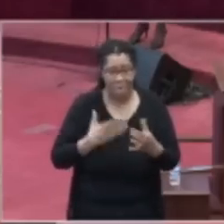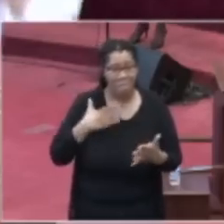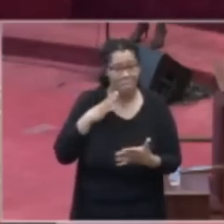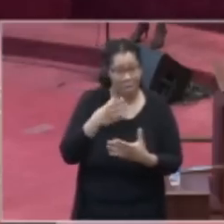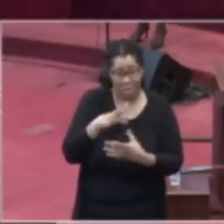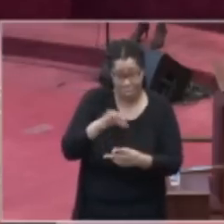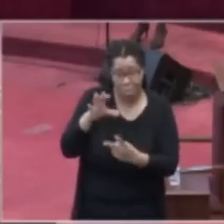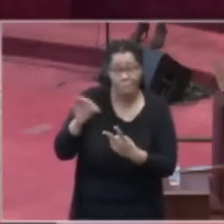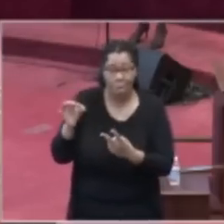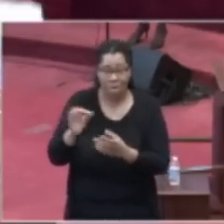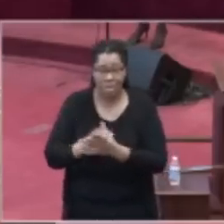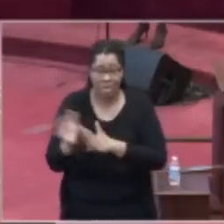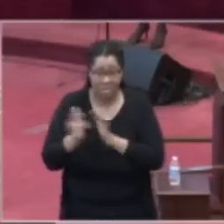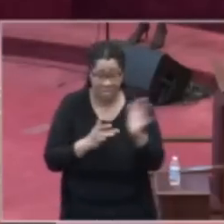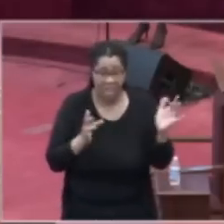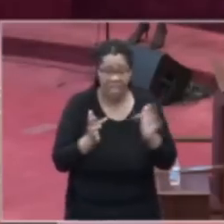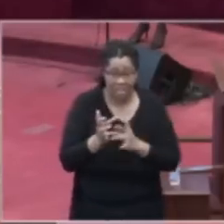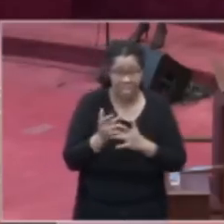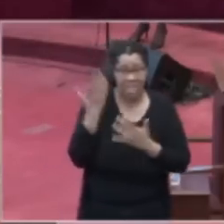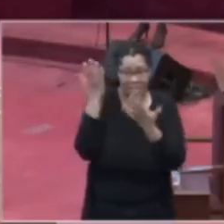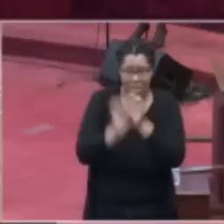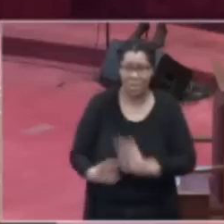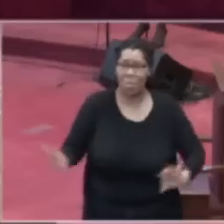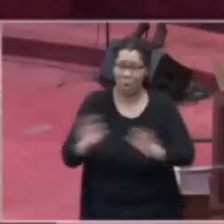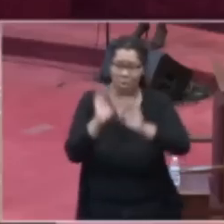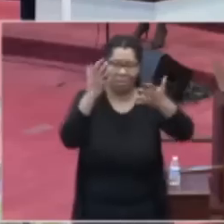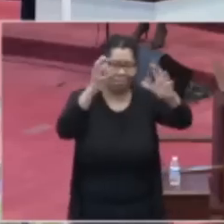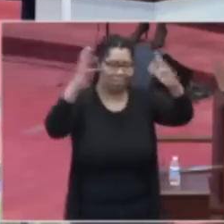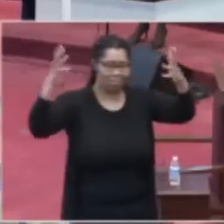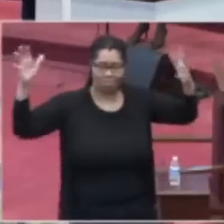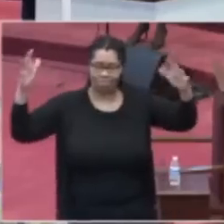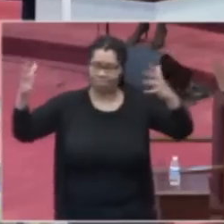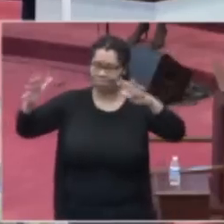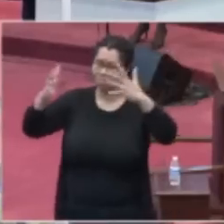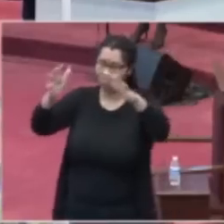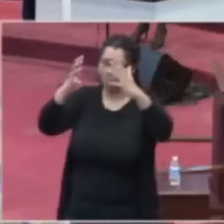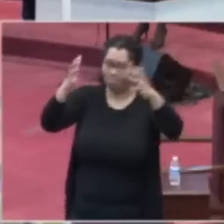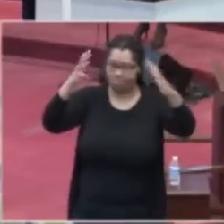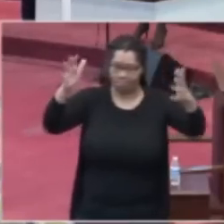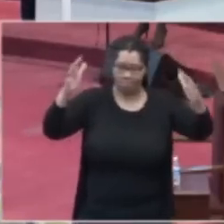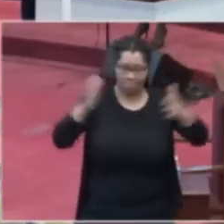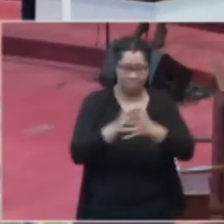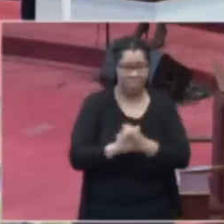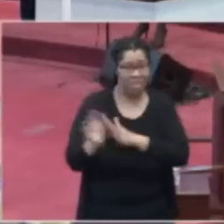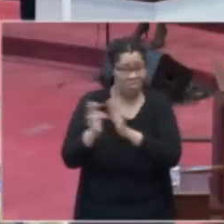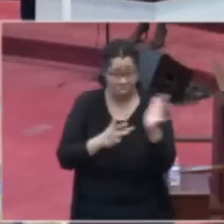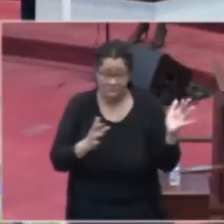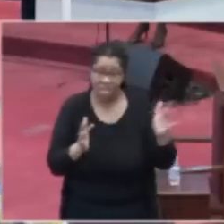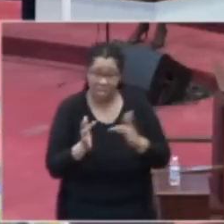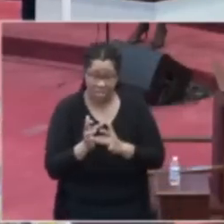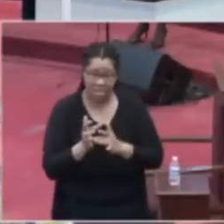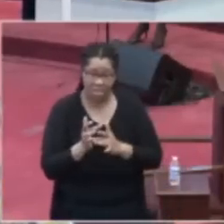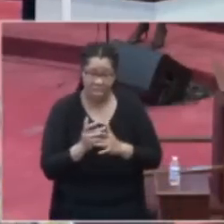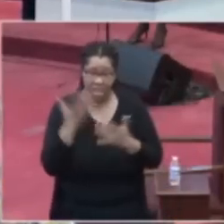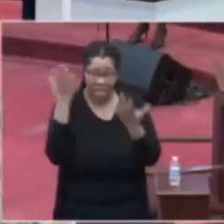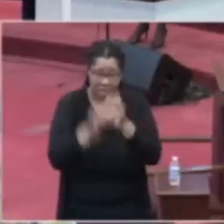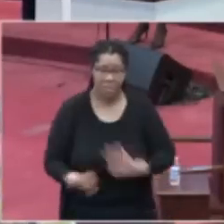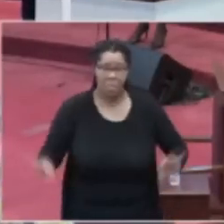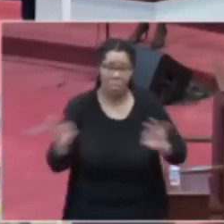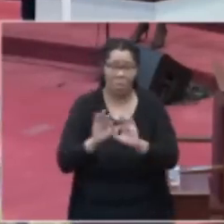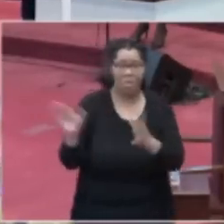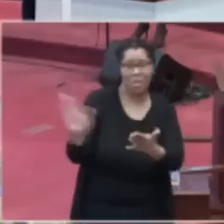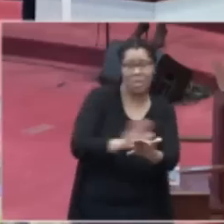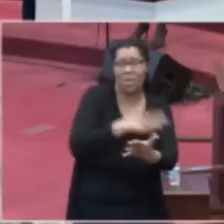that Jesus is worth a hand clap. that Jesus is worth a